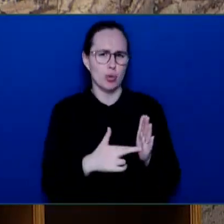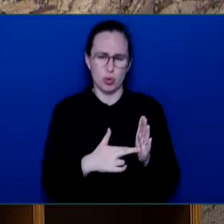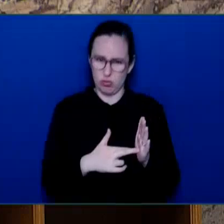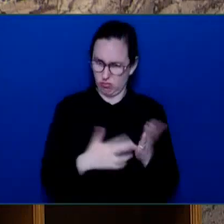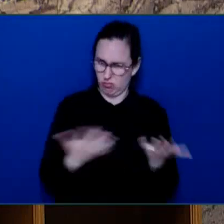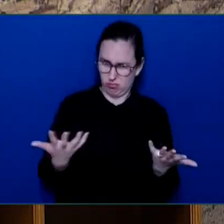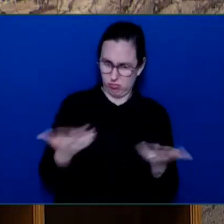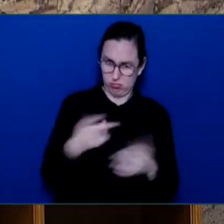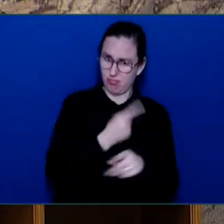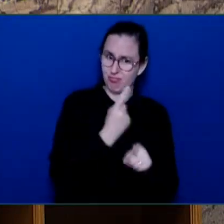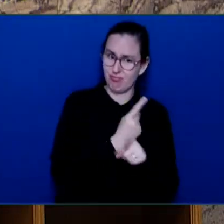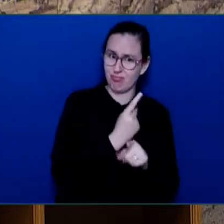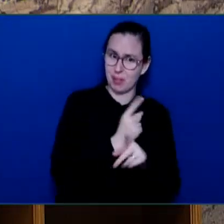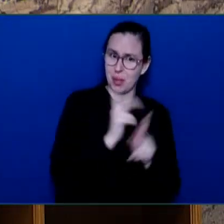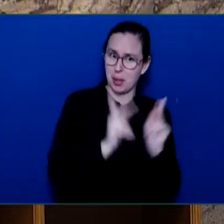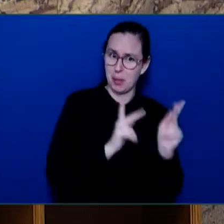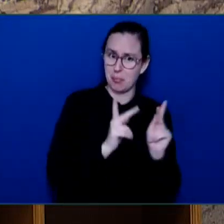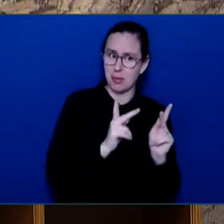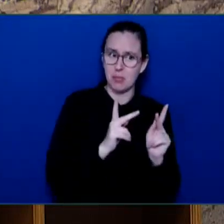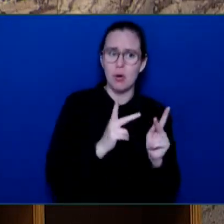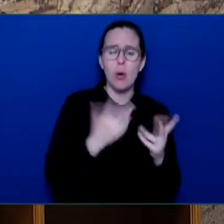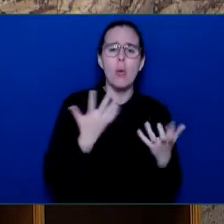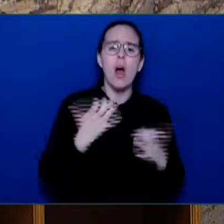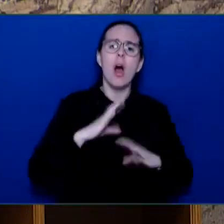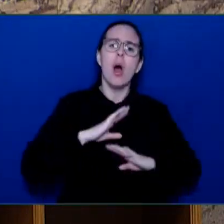NDP middle-class squeeze?